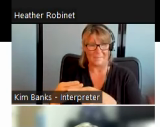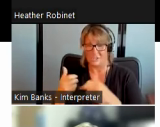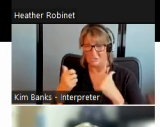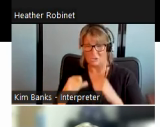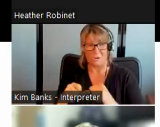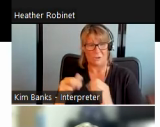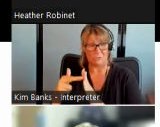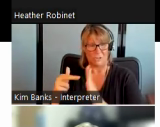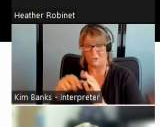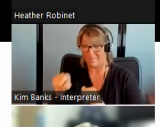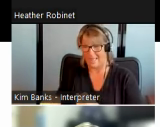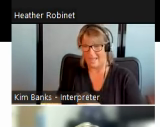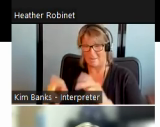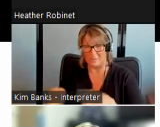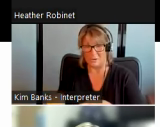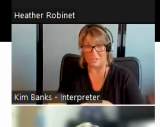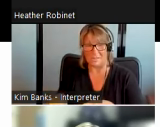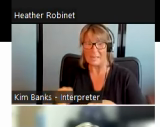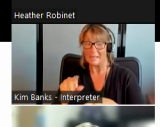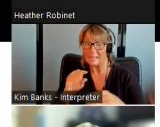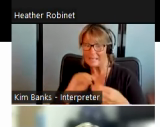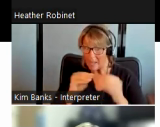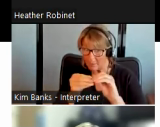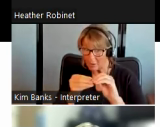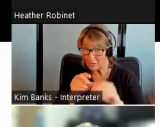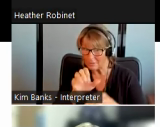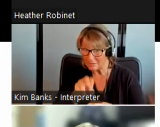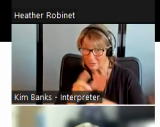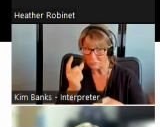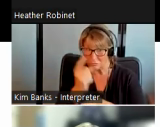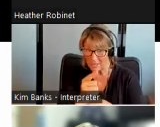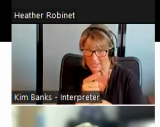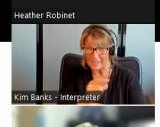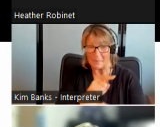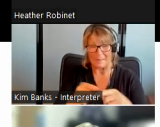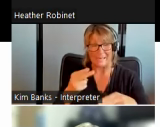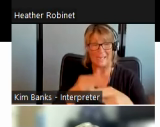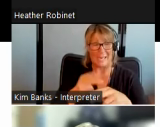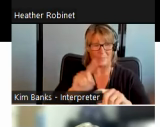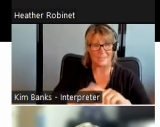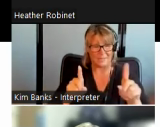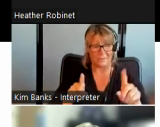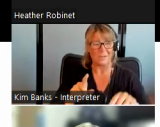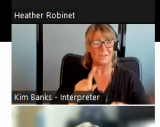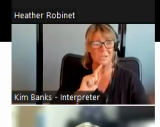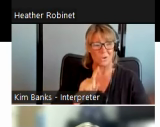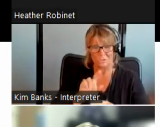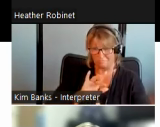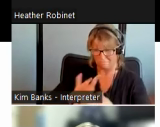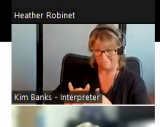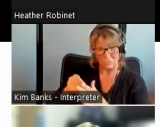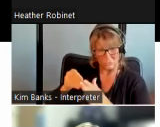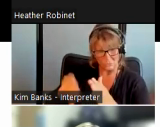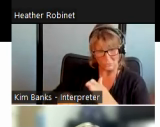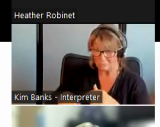to register. She had mentioned that she confirmed the SIN number with the student and